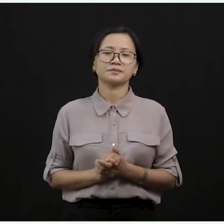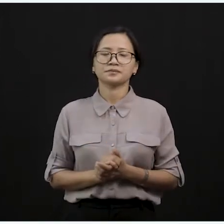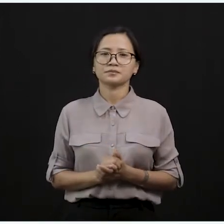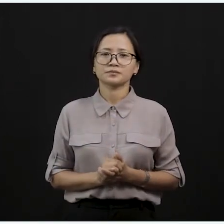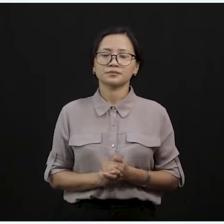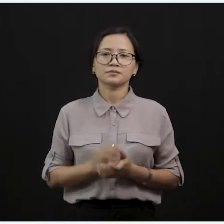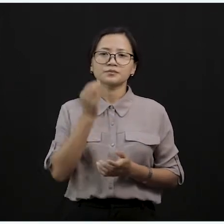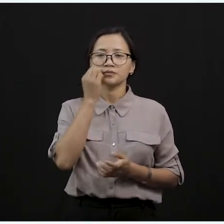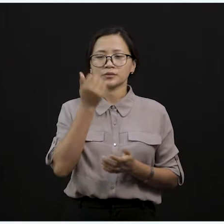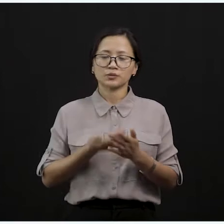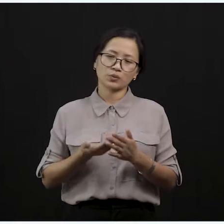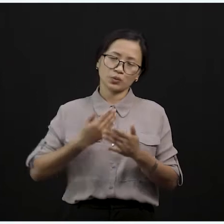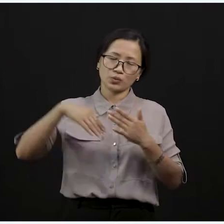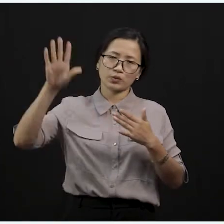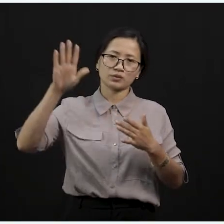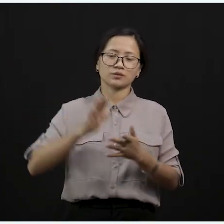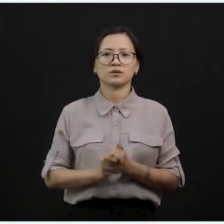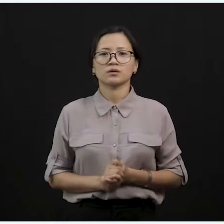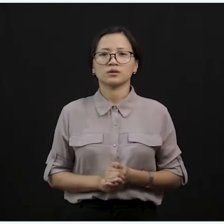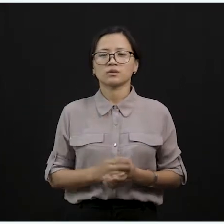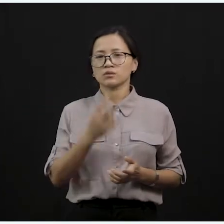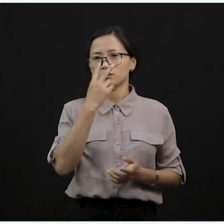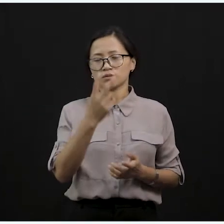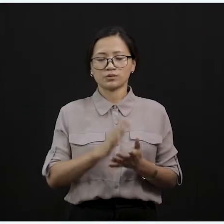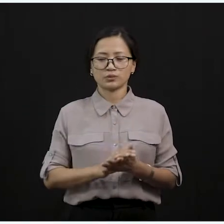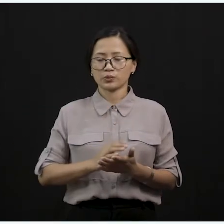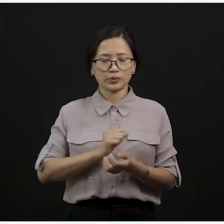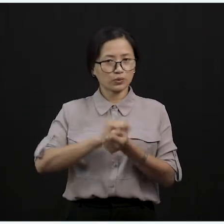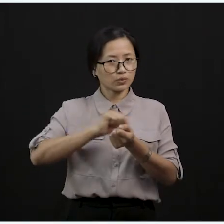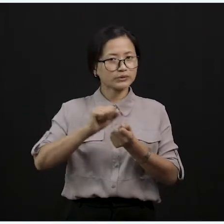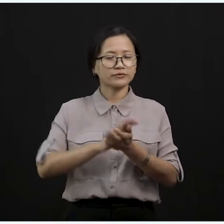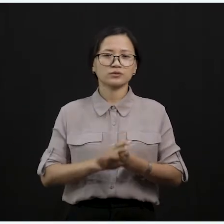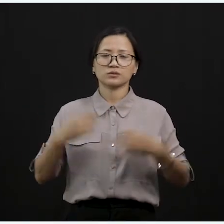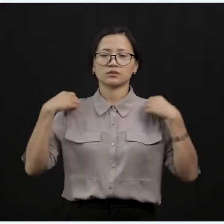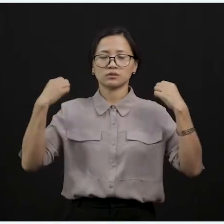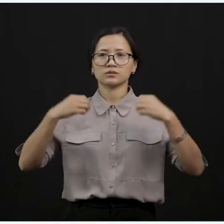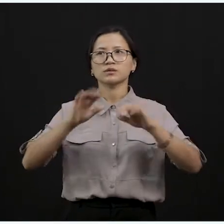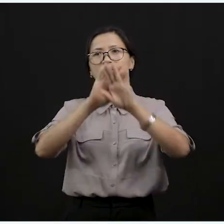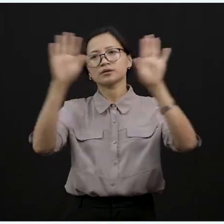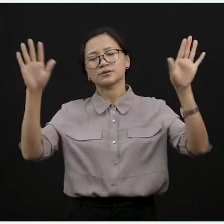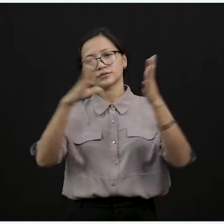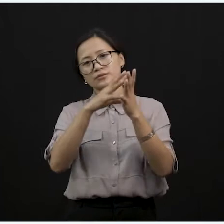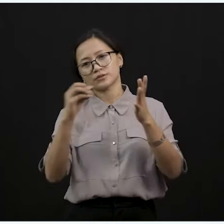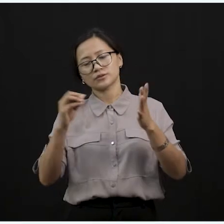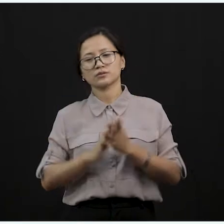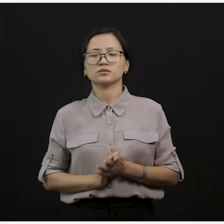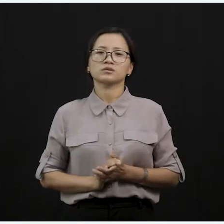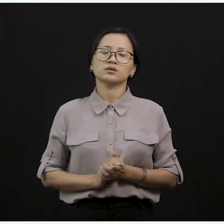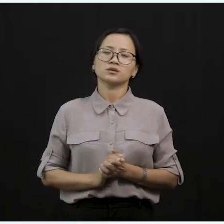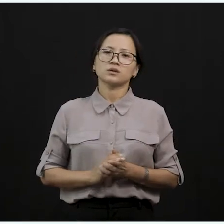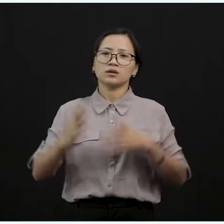Now, so Vetso went back and then he washed some of his clothes and he dried it. Now, in a windy